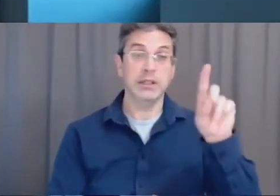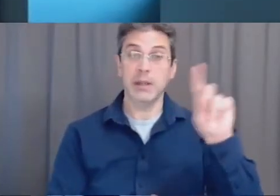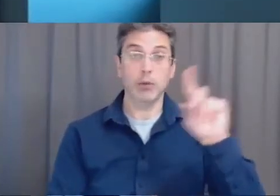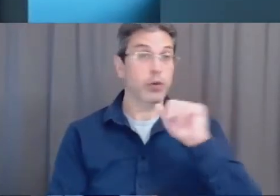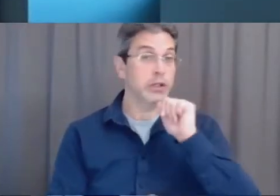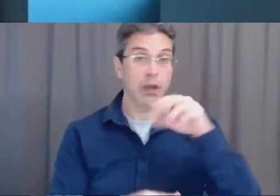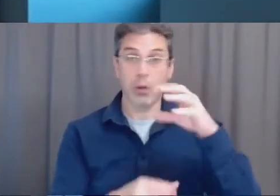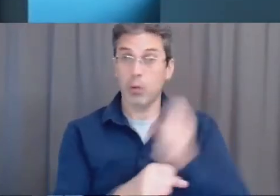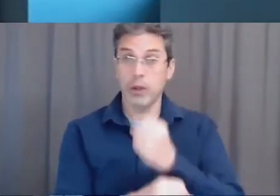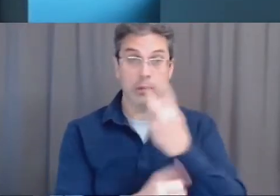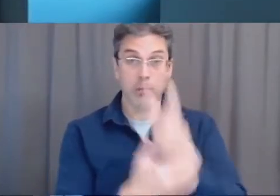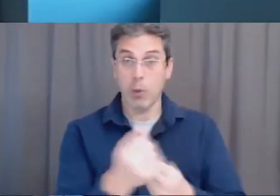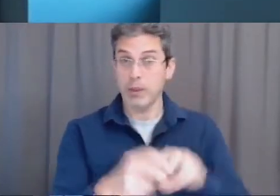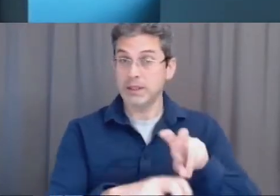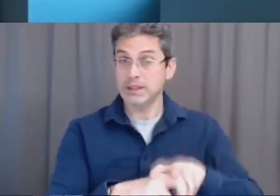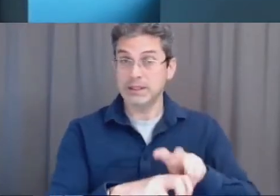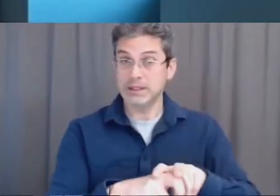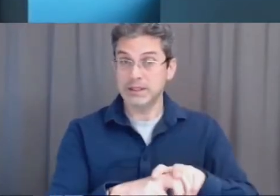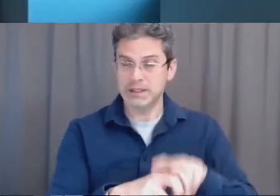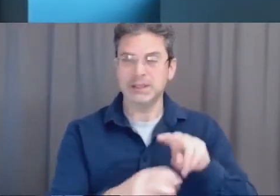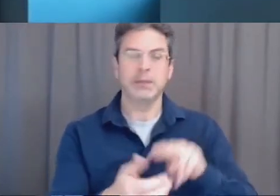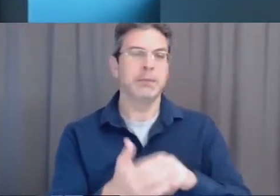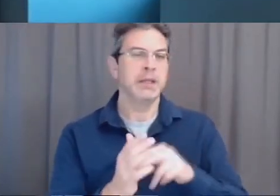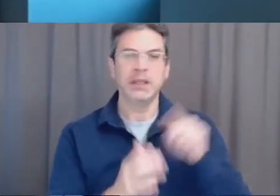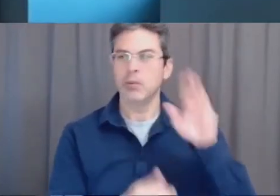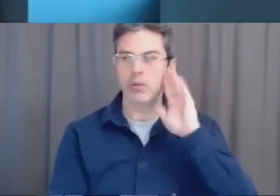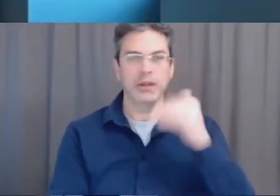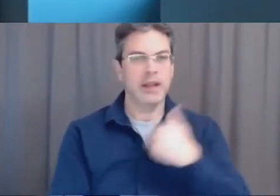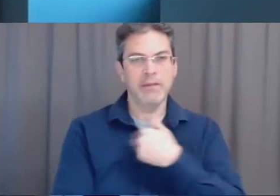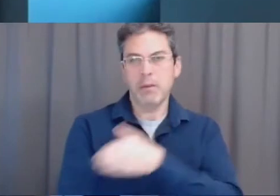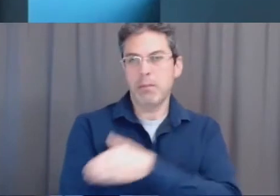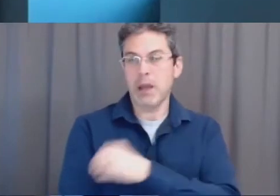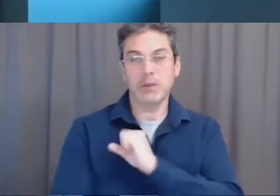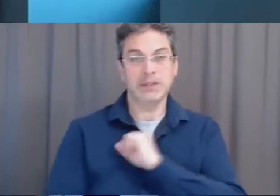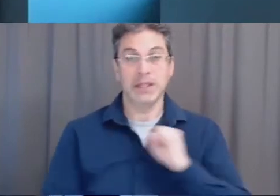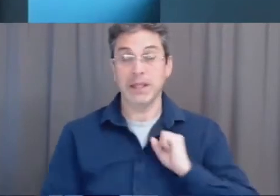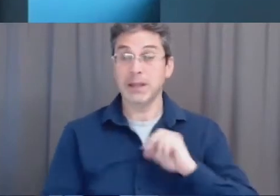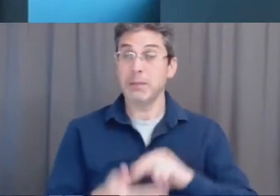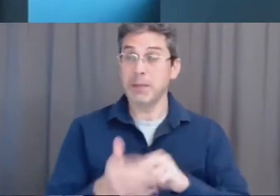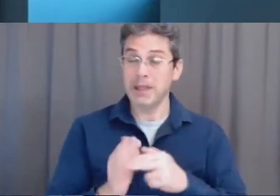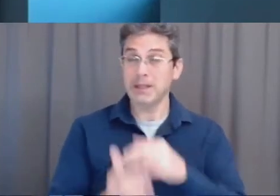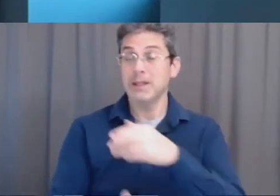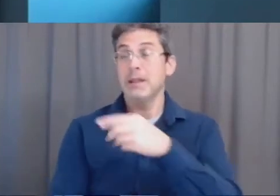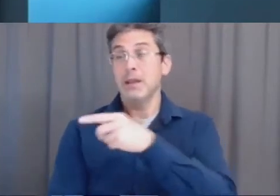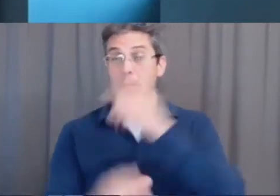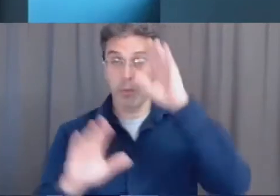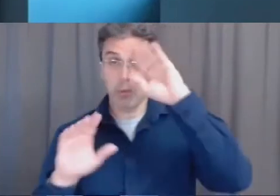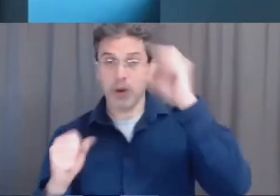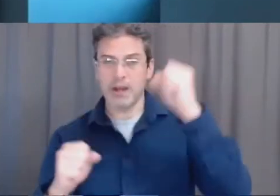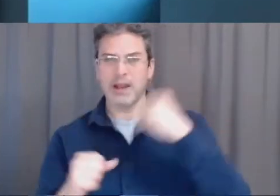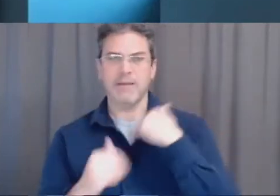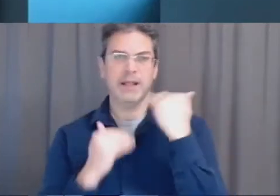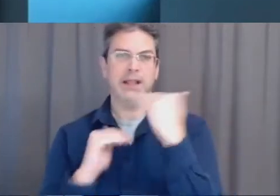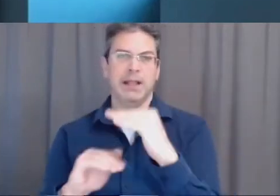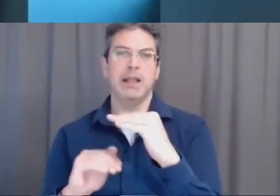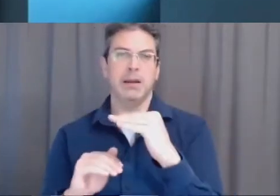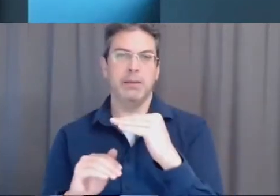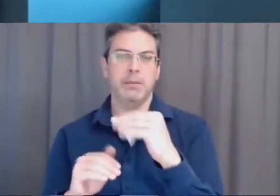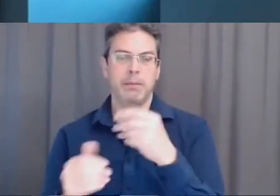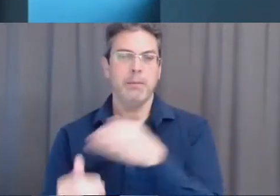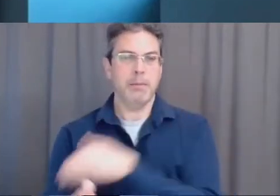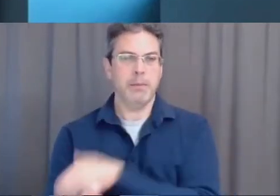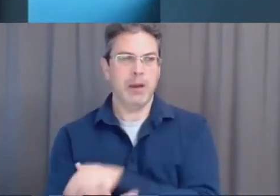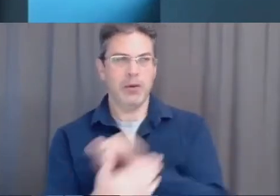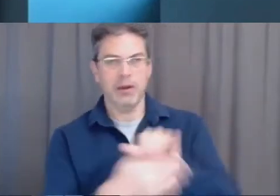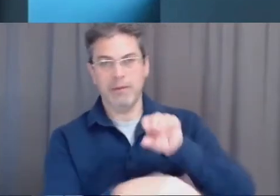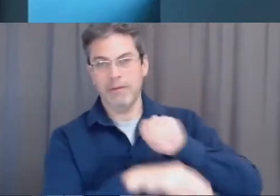constraints on what Biden can do. Now, in foreign policy, he has a fair amount of flexibility, all presidents do. But even within foreign